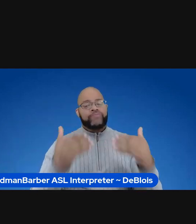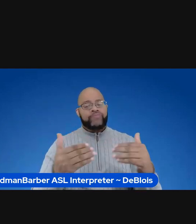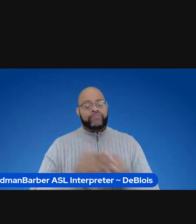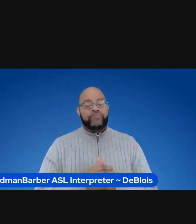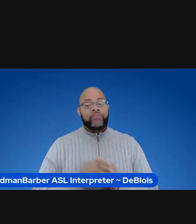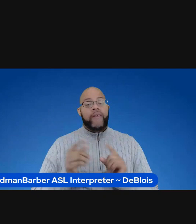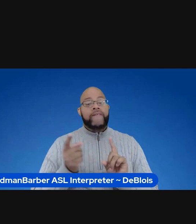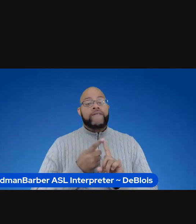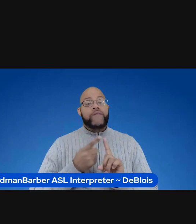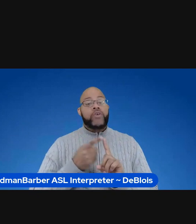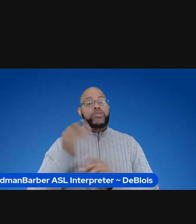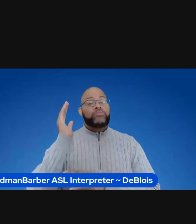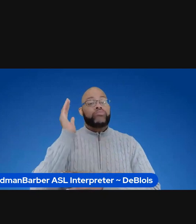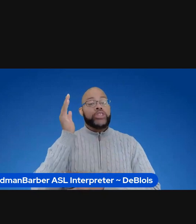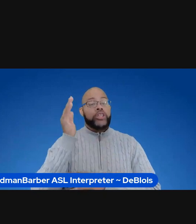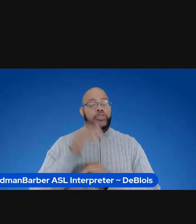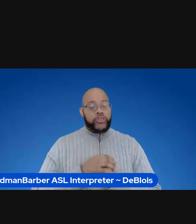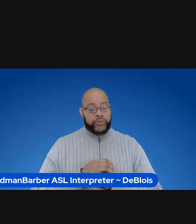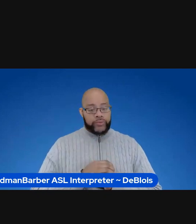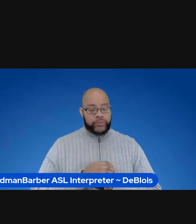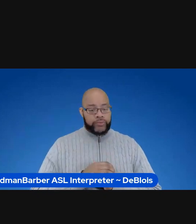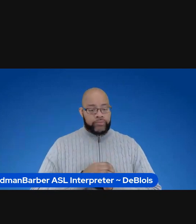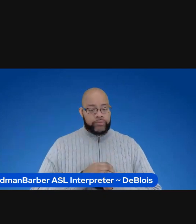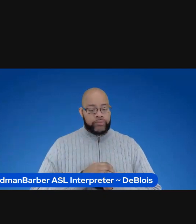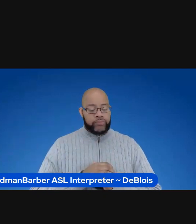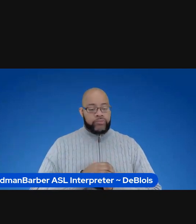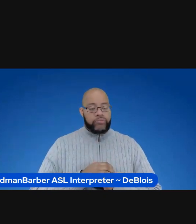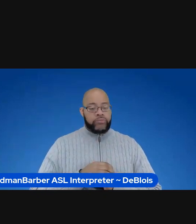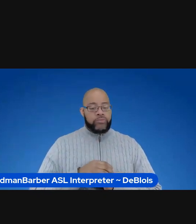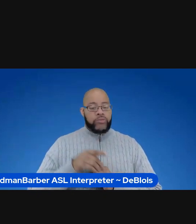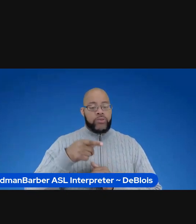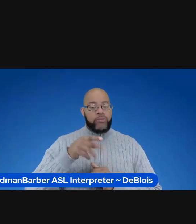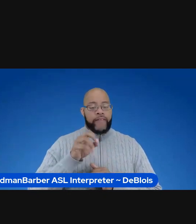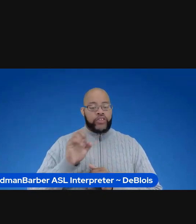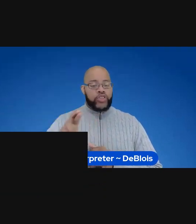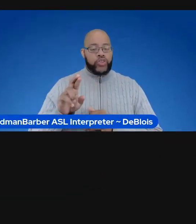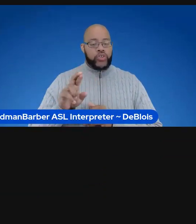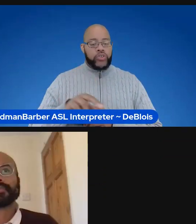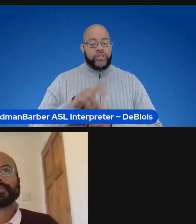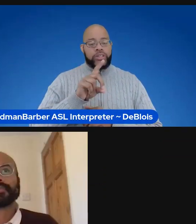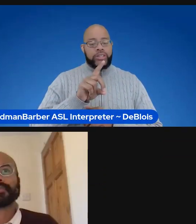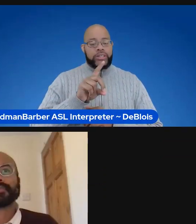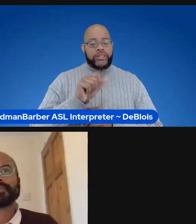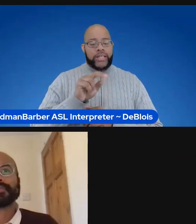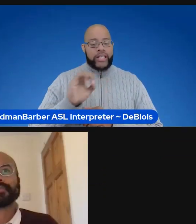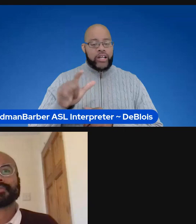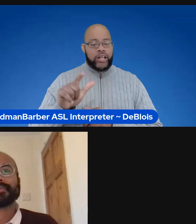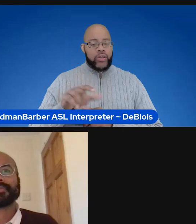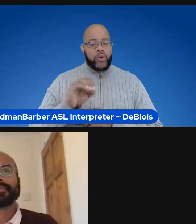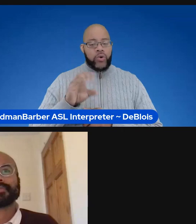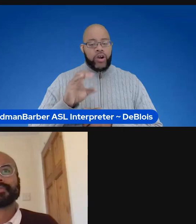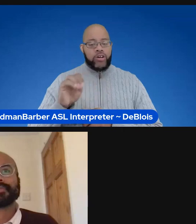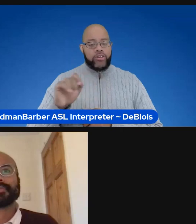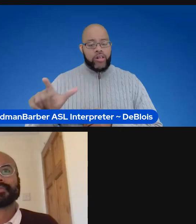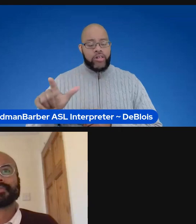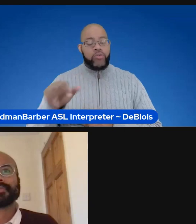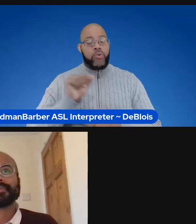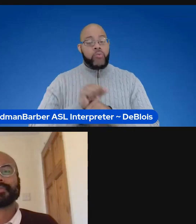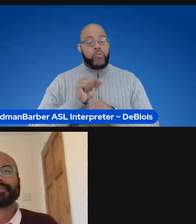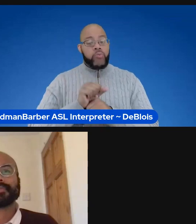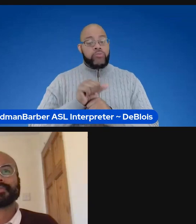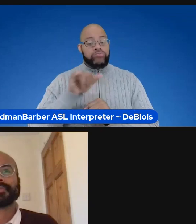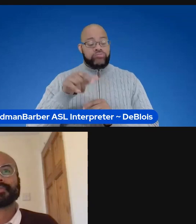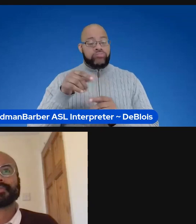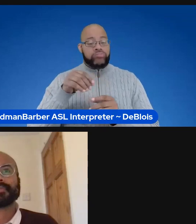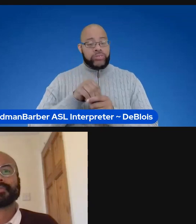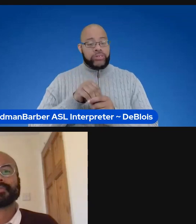first presenter today is Professor Daniel O'Connell. Daniel has both wet labs and bioinformatics